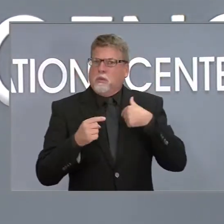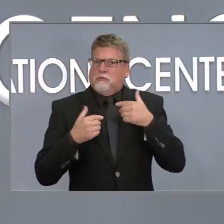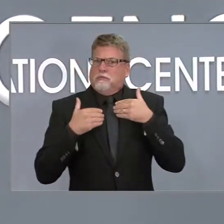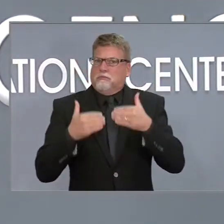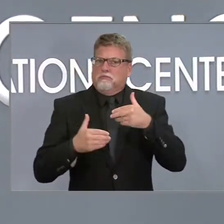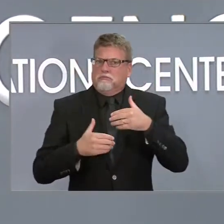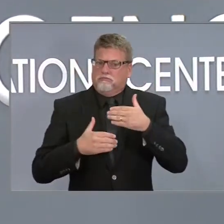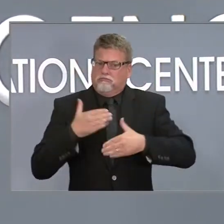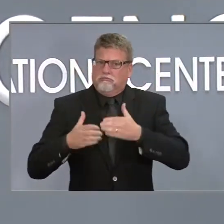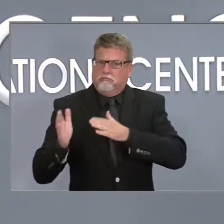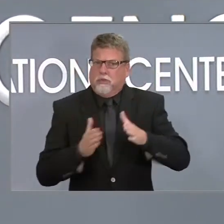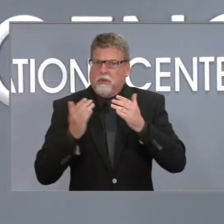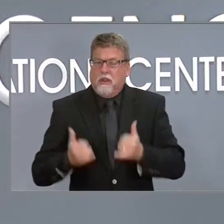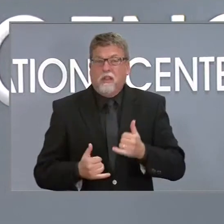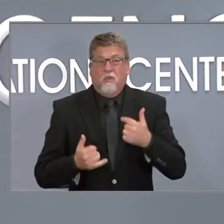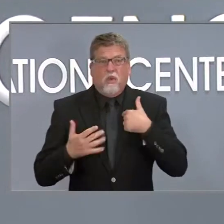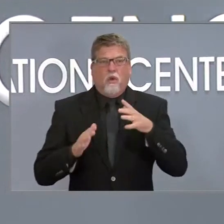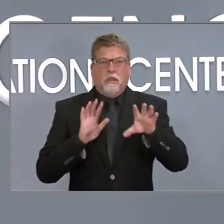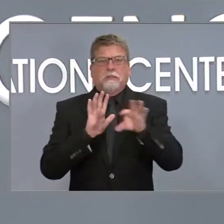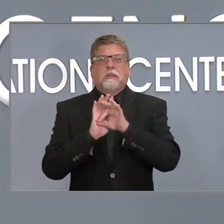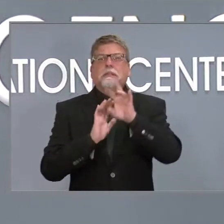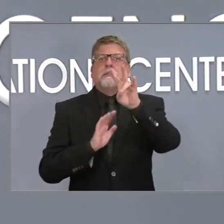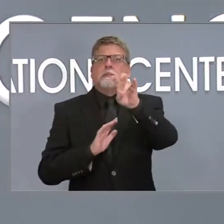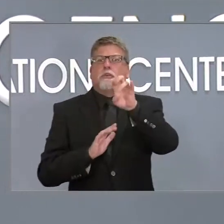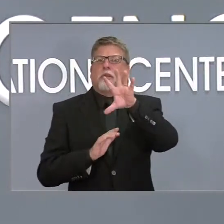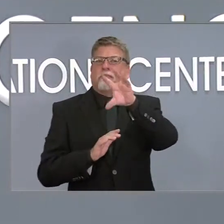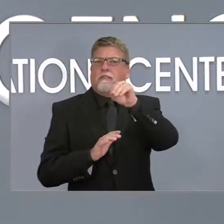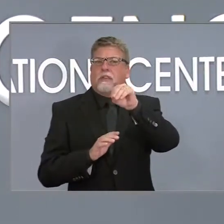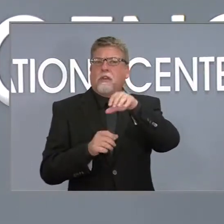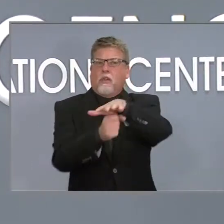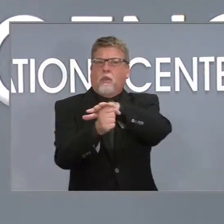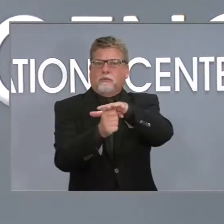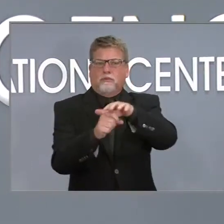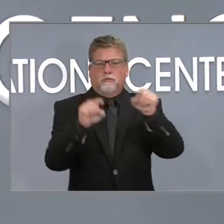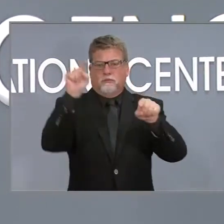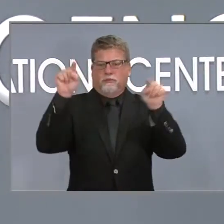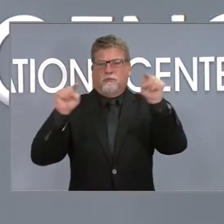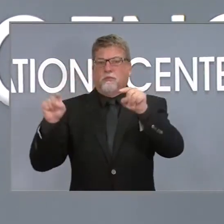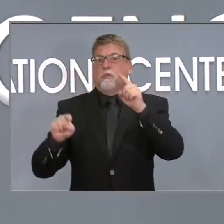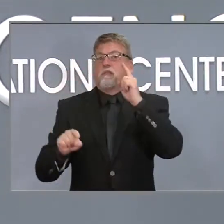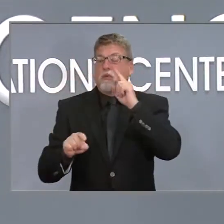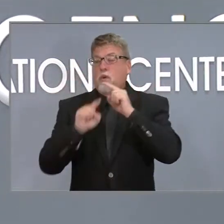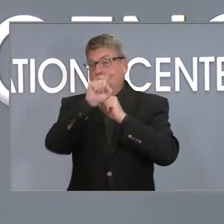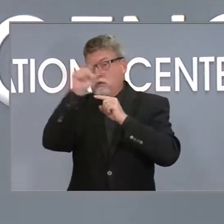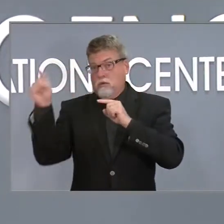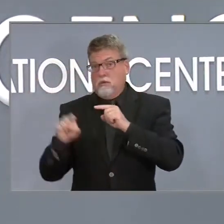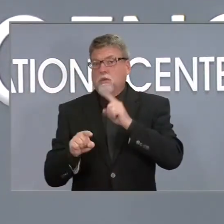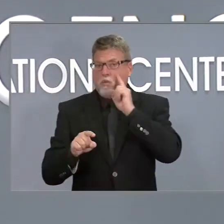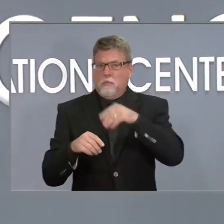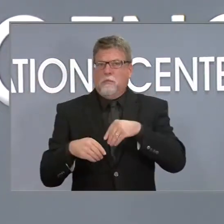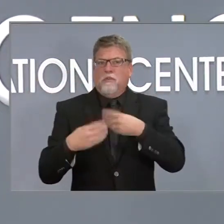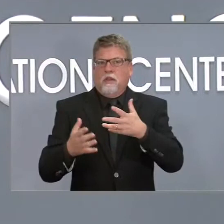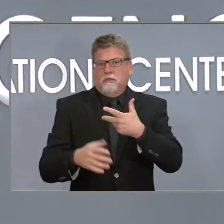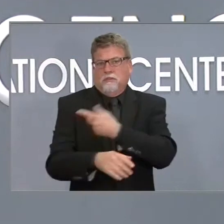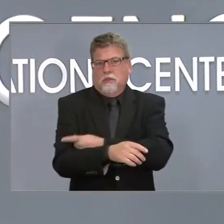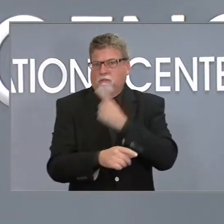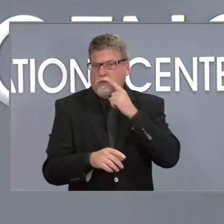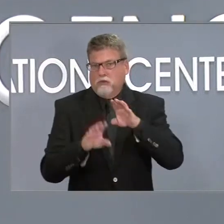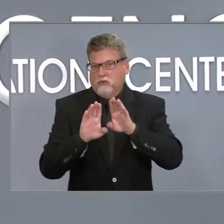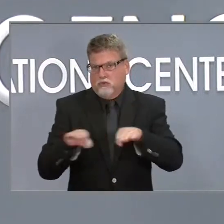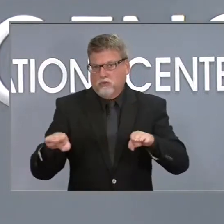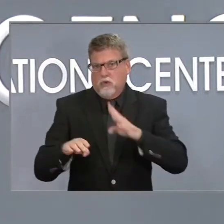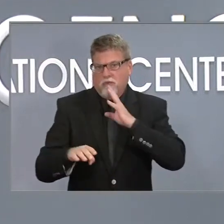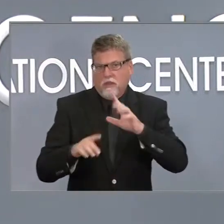about 750 locations in which we think vaccine for our 5 to 11-year-olds will be available. We're going to have